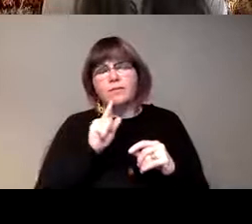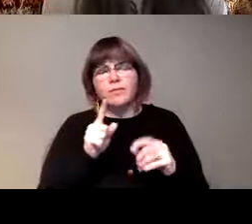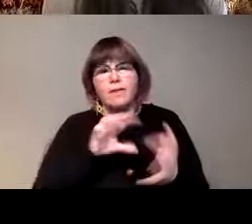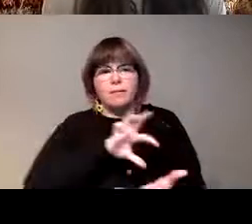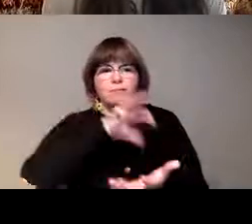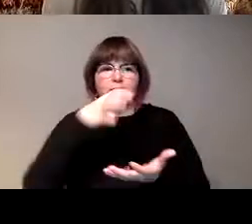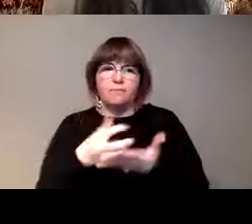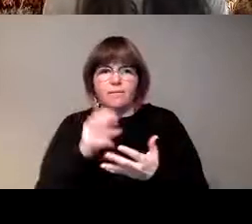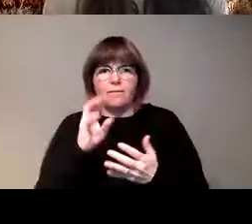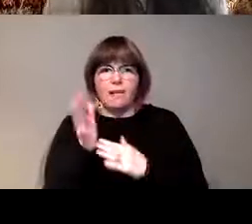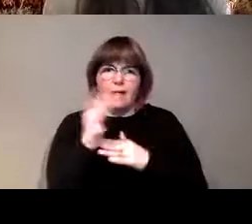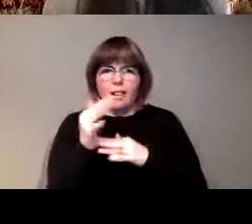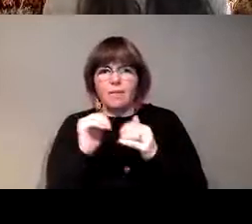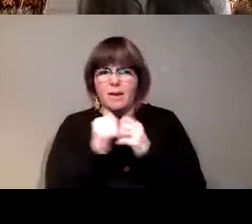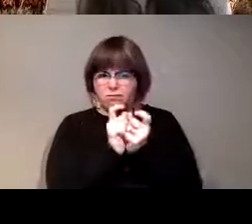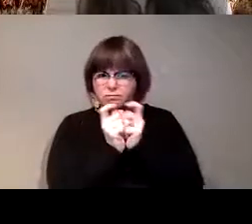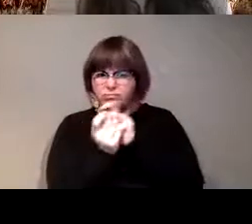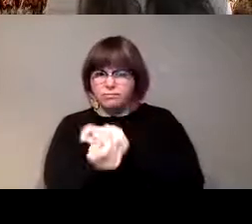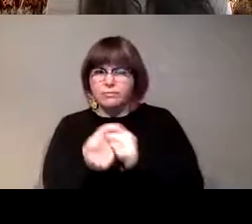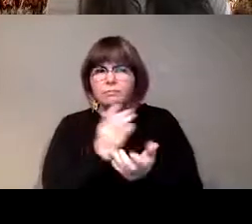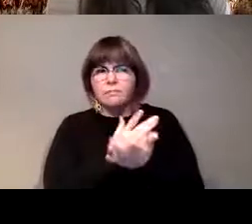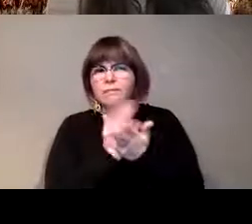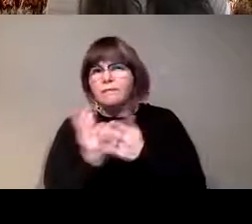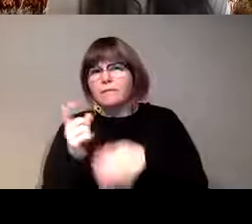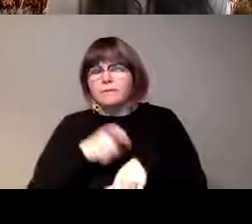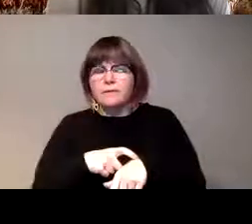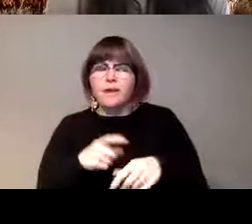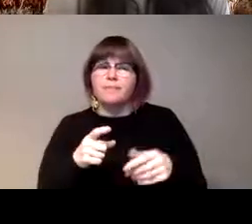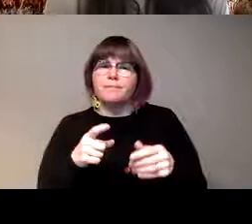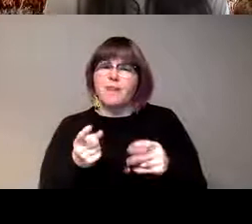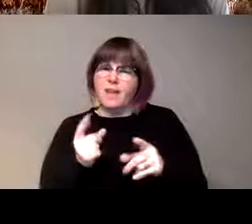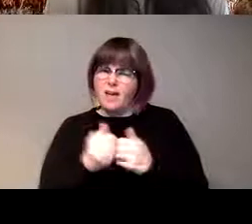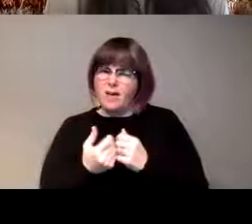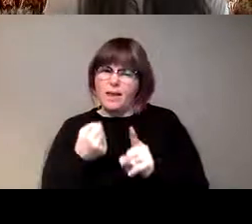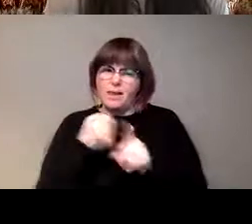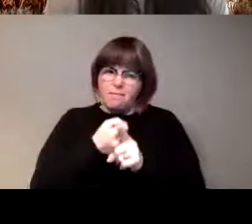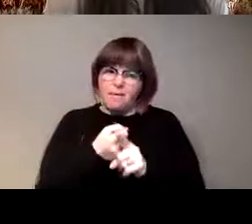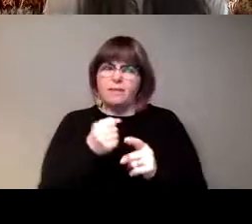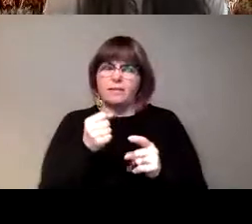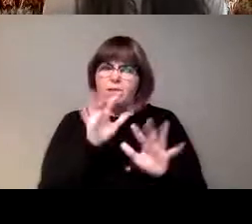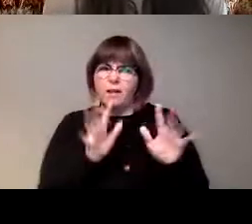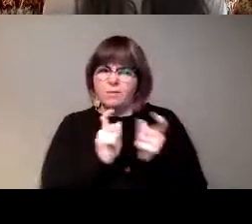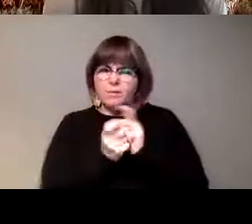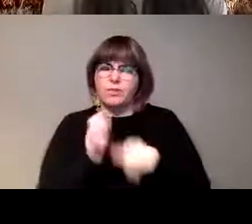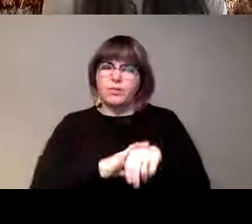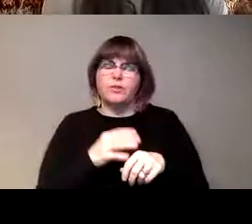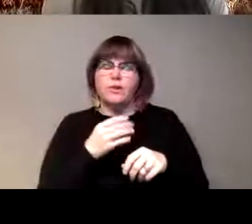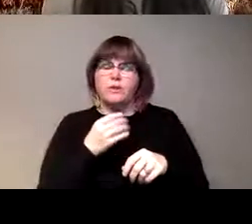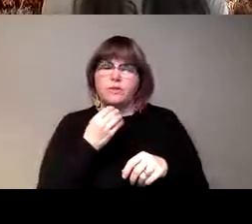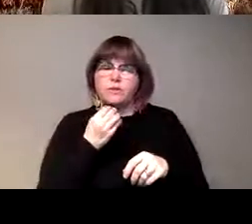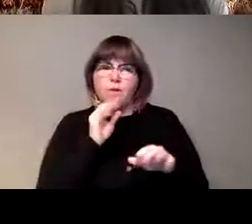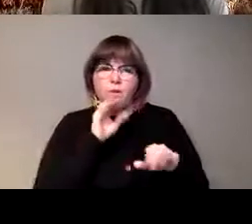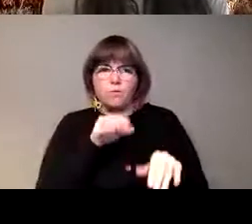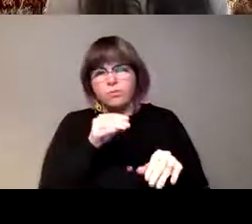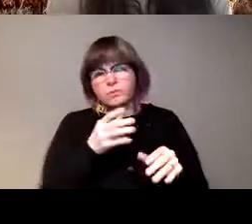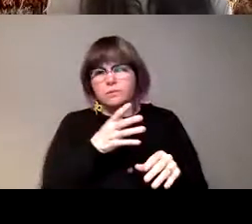and how it changes over time, to teach students the implications of climate change on ocean warming and these ocean ecosystems.